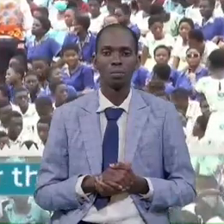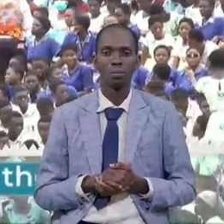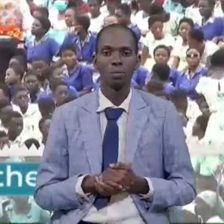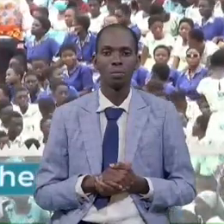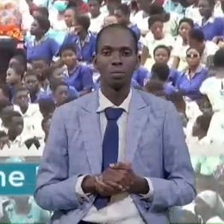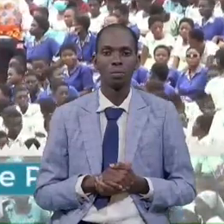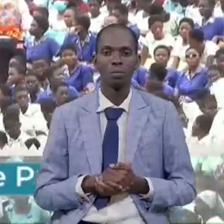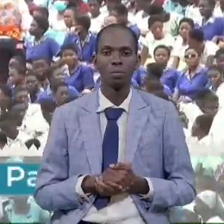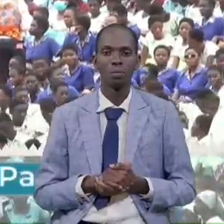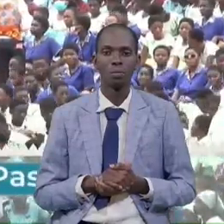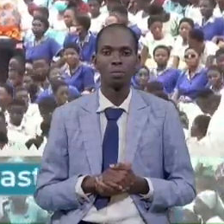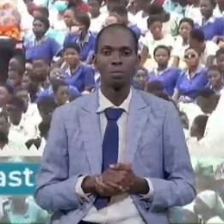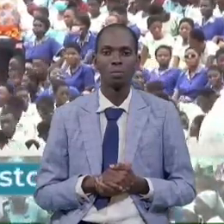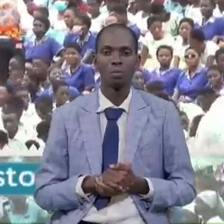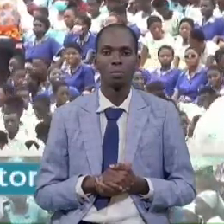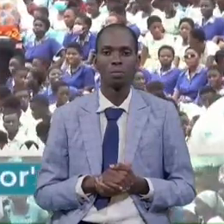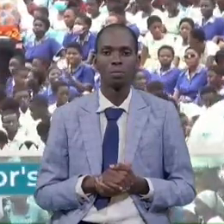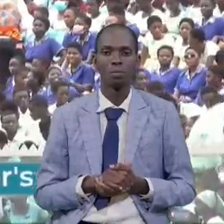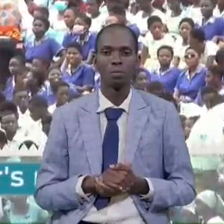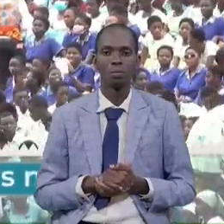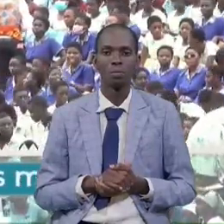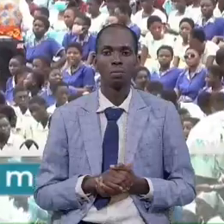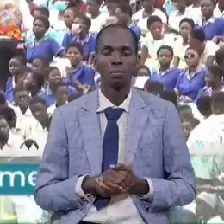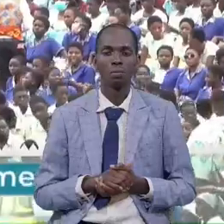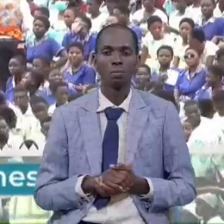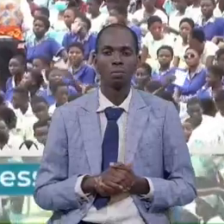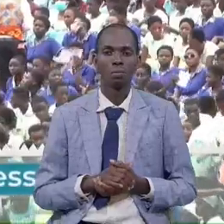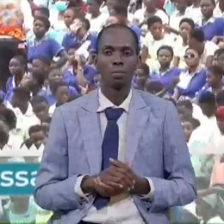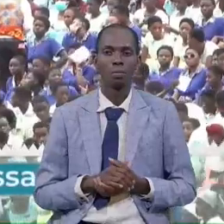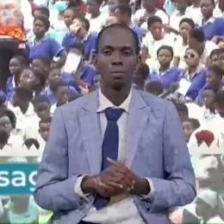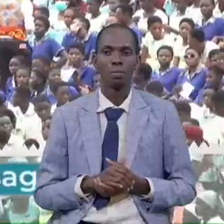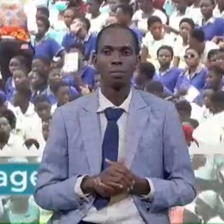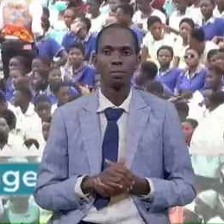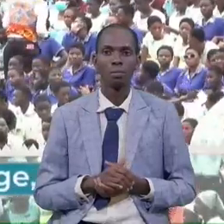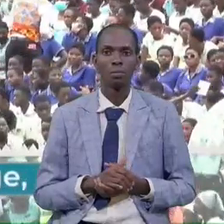I hope there are people at the VIP stand who are doing the same thing.